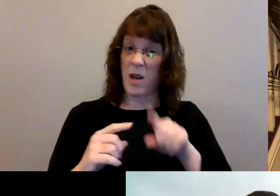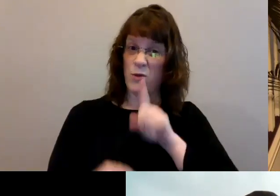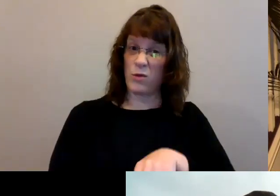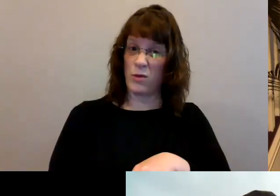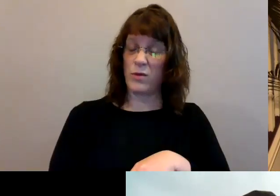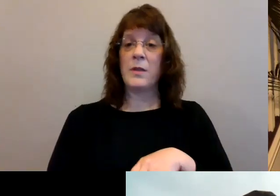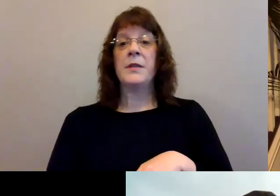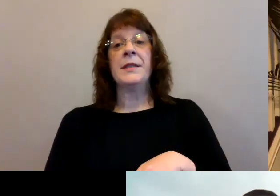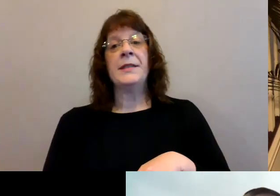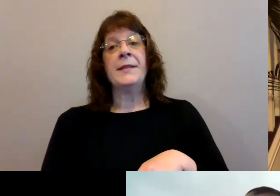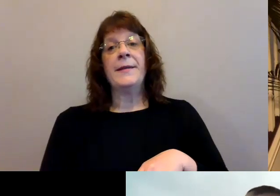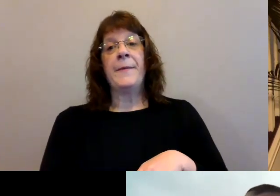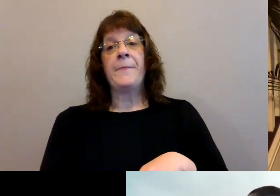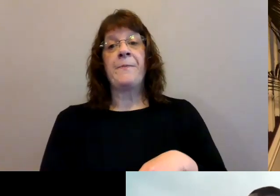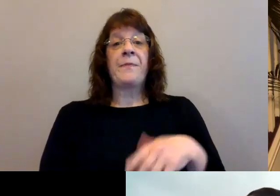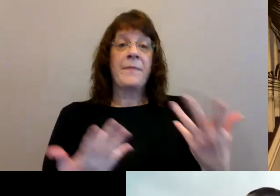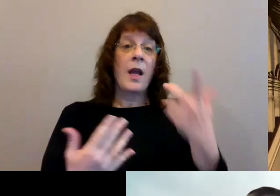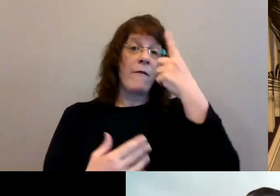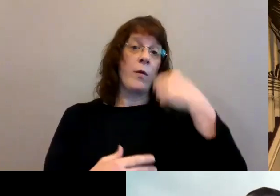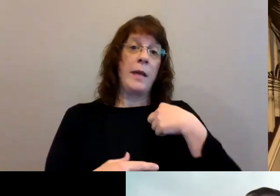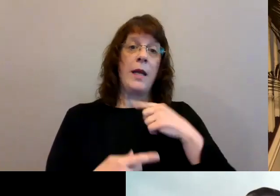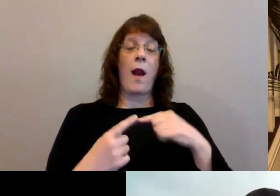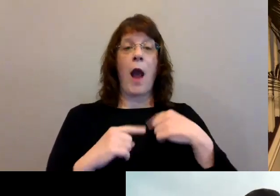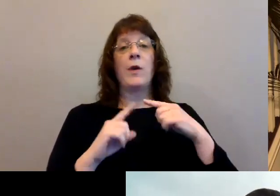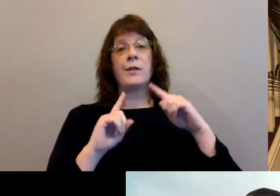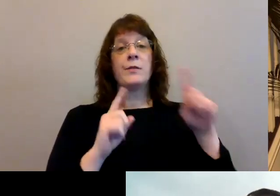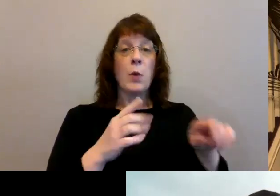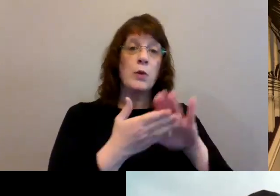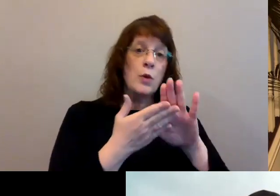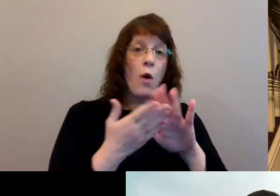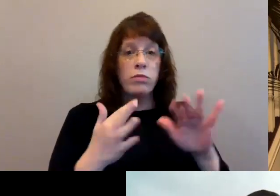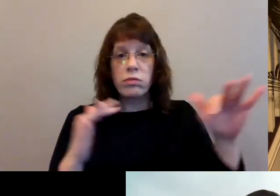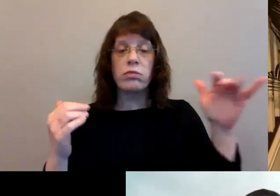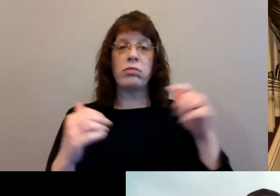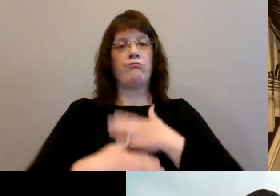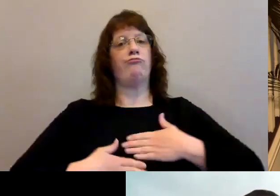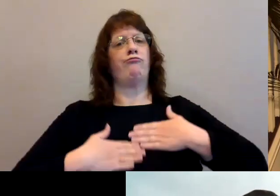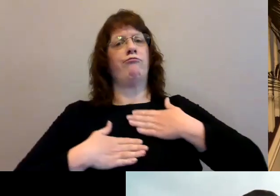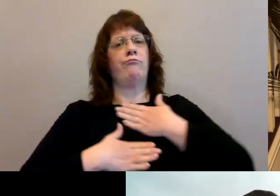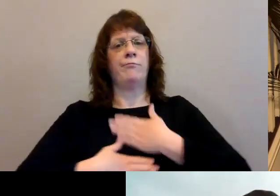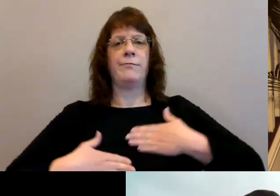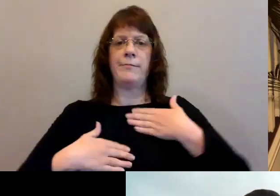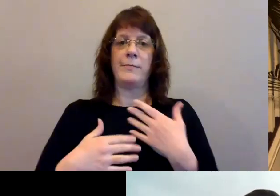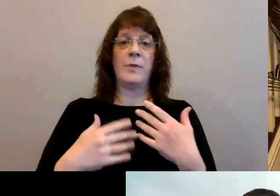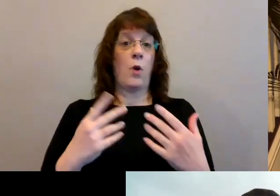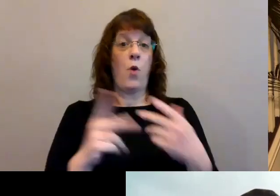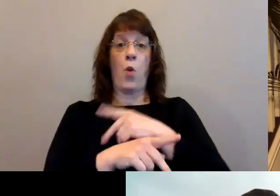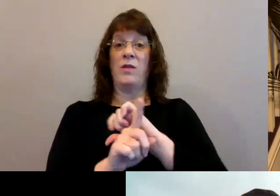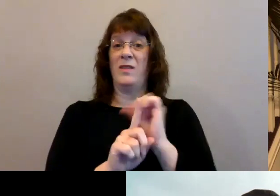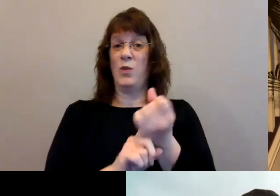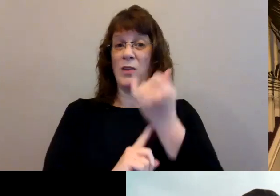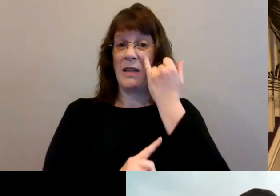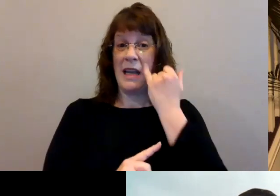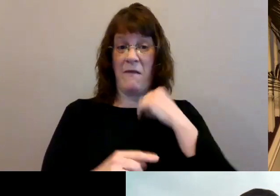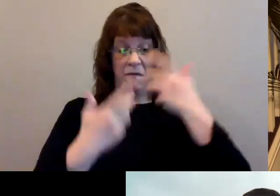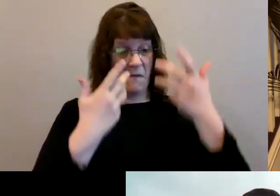so, but to me, like when I was going through this, I enjoyed myself so much that in the worst case, I was like, well, even if I don't have a job,